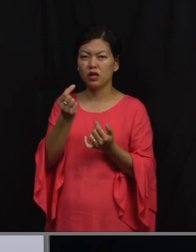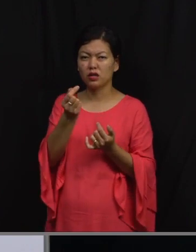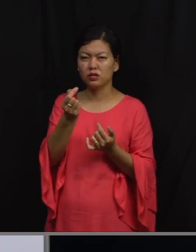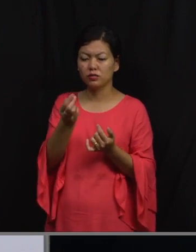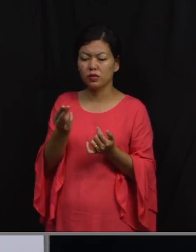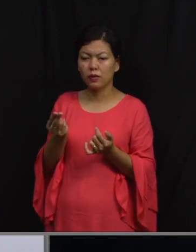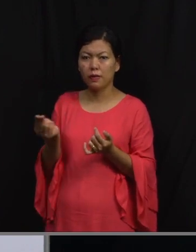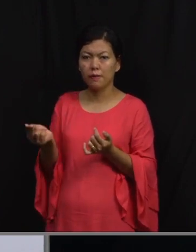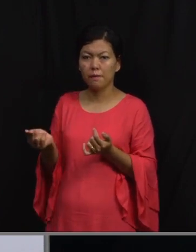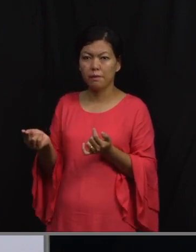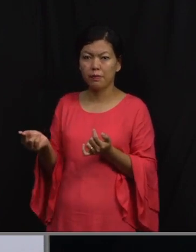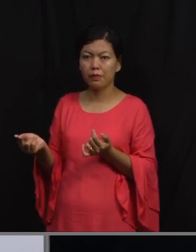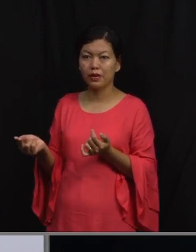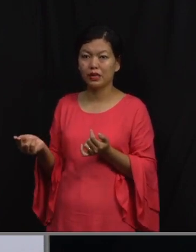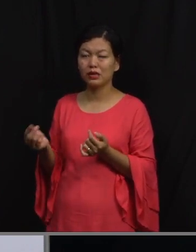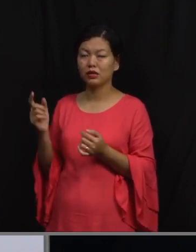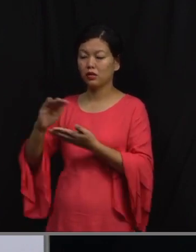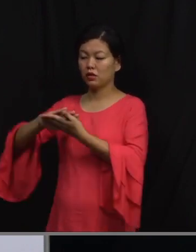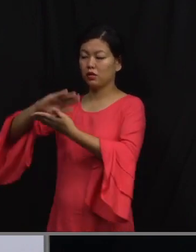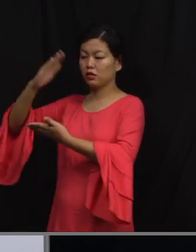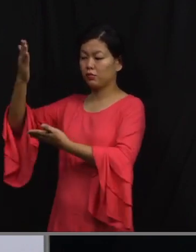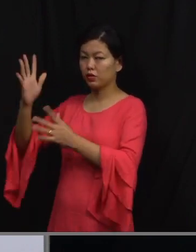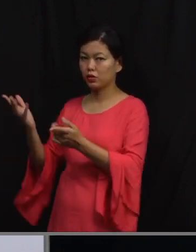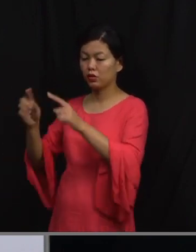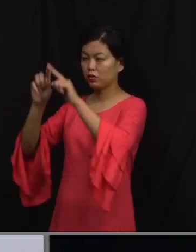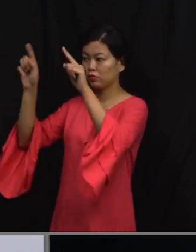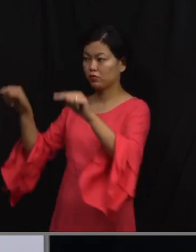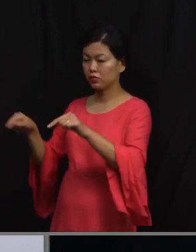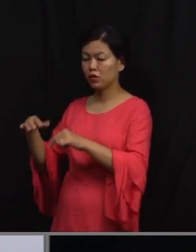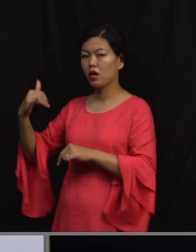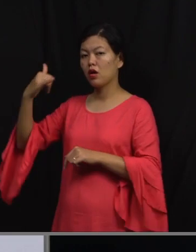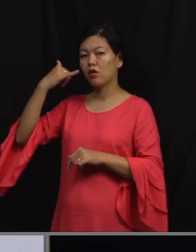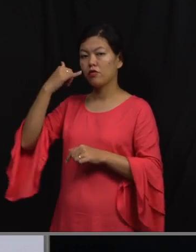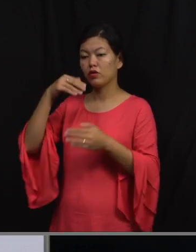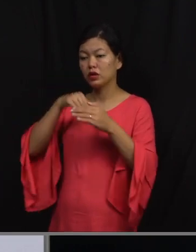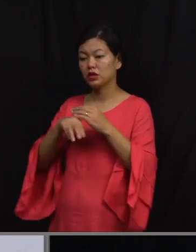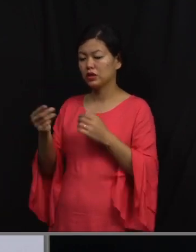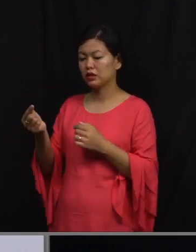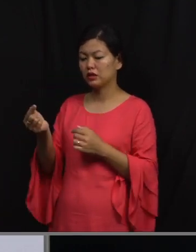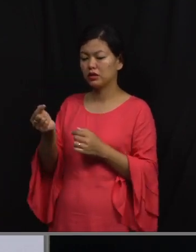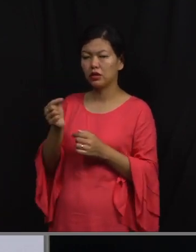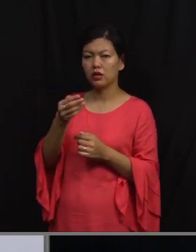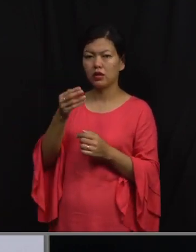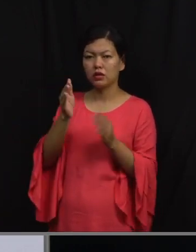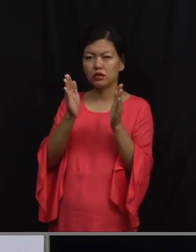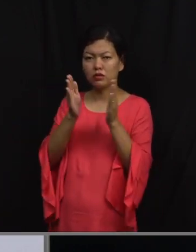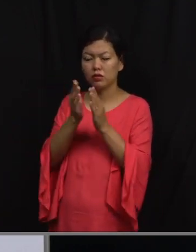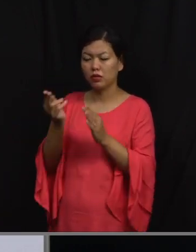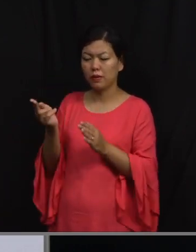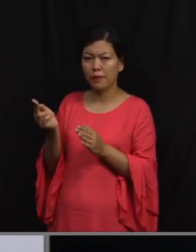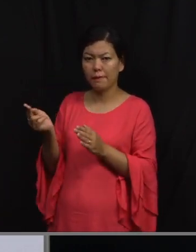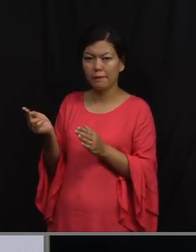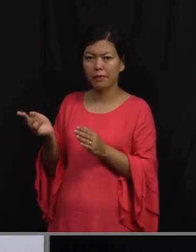you know, the integrated circuit inside the computer, inside your mobile phone, right, so many electric gadgets, so many gadgets, okay,